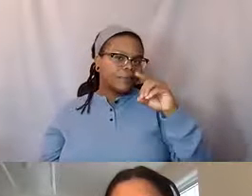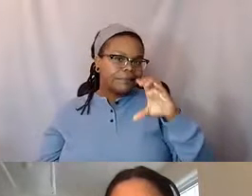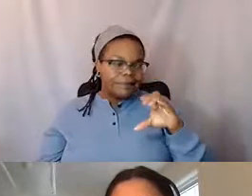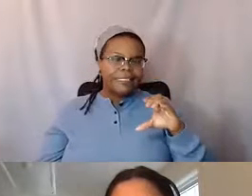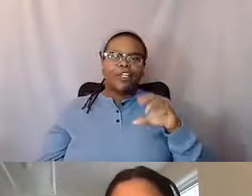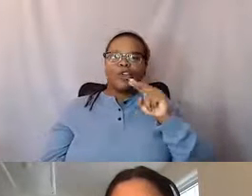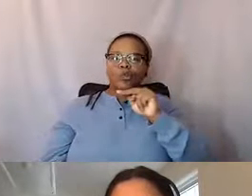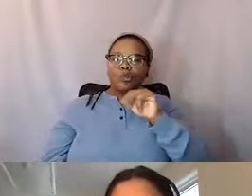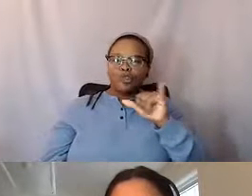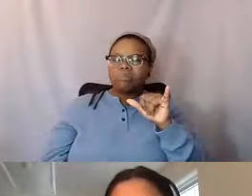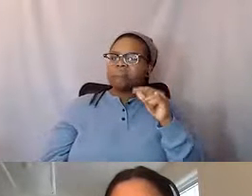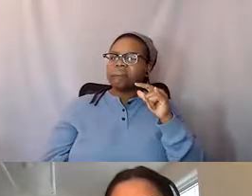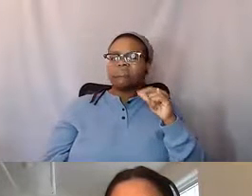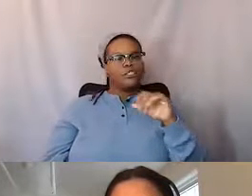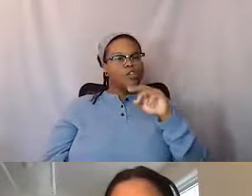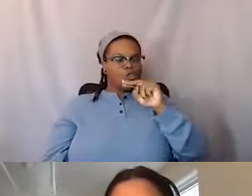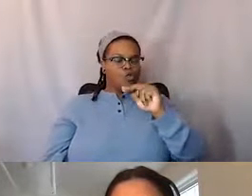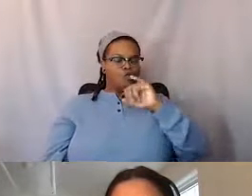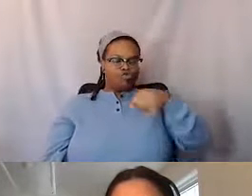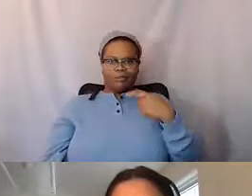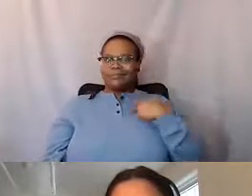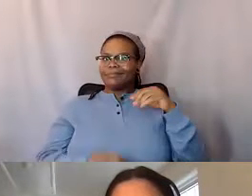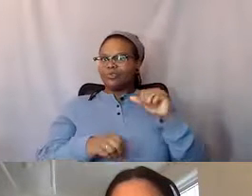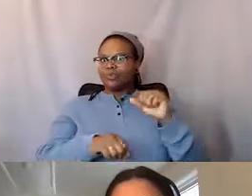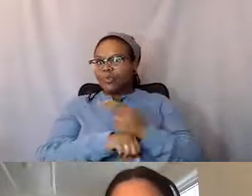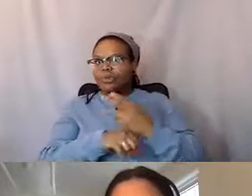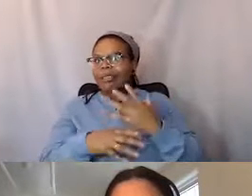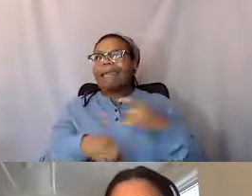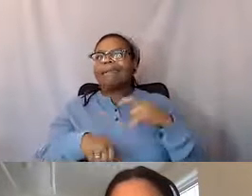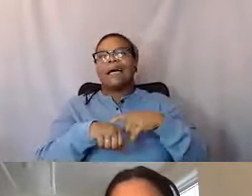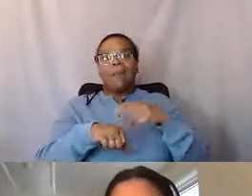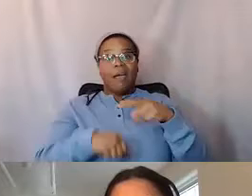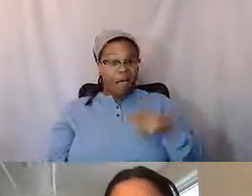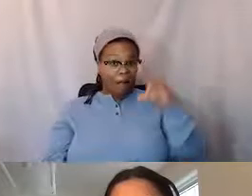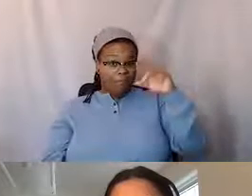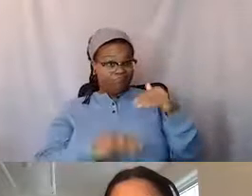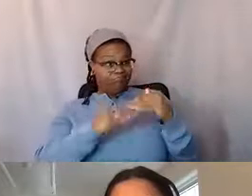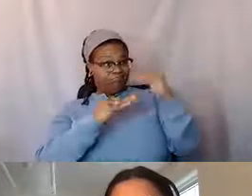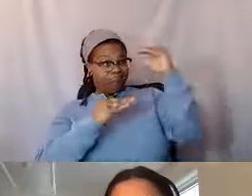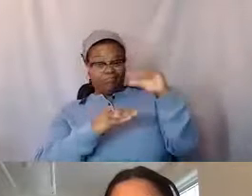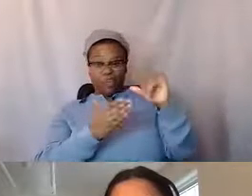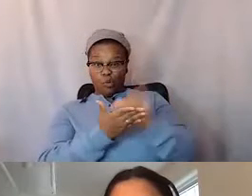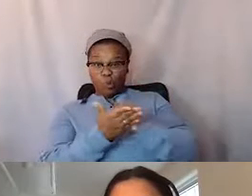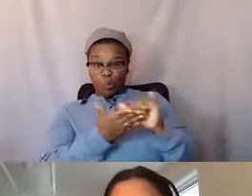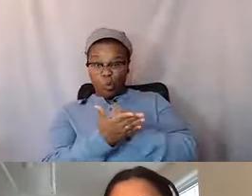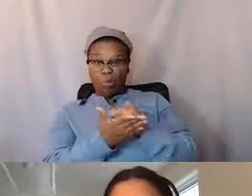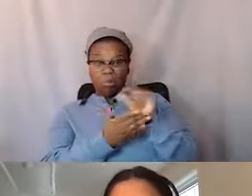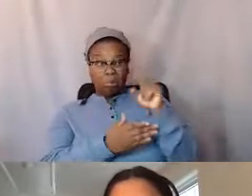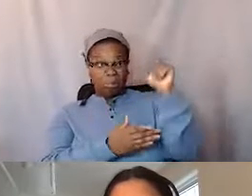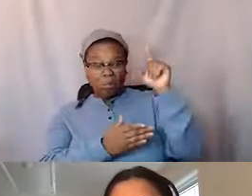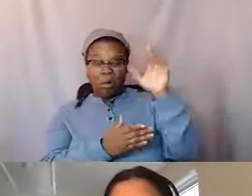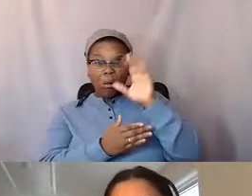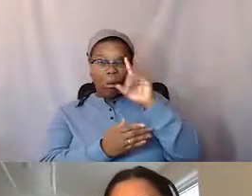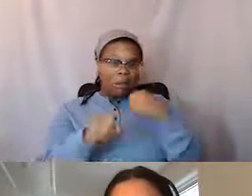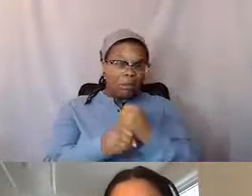spent a lot of time there. I did spend a year in upstate New York, in Lake Placid, and a year in